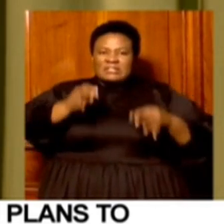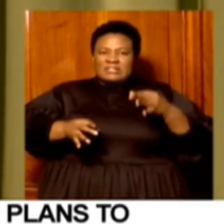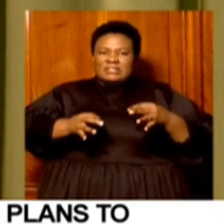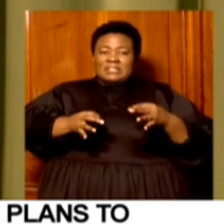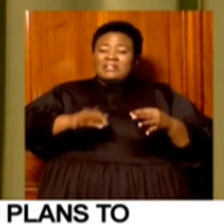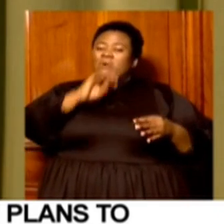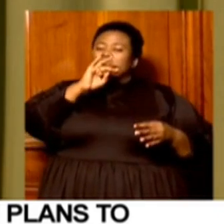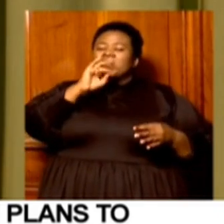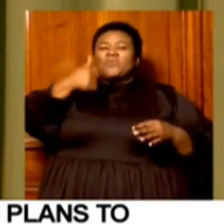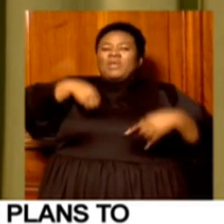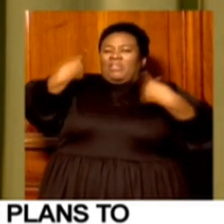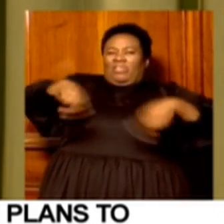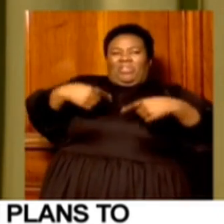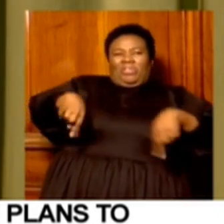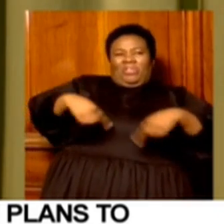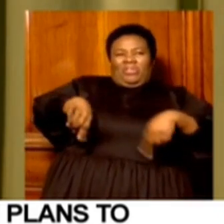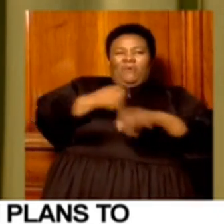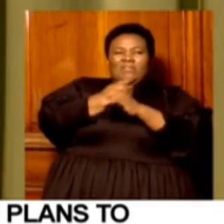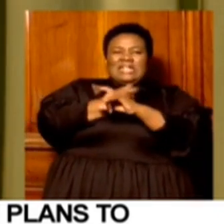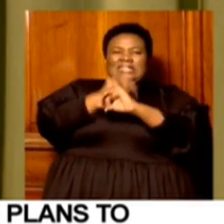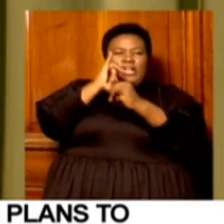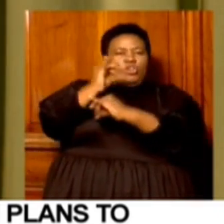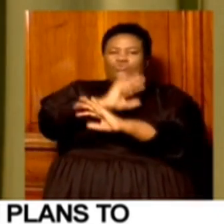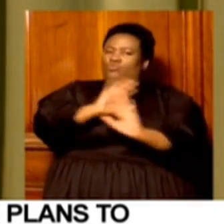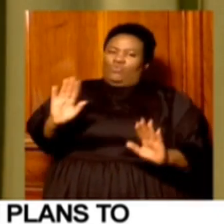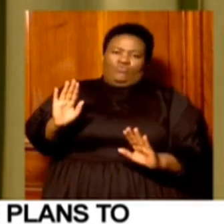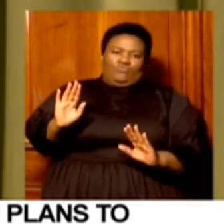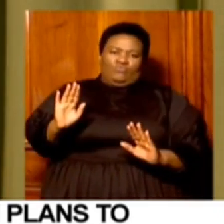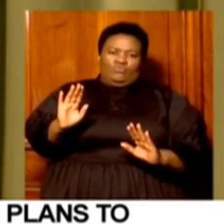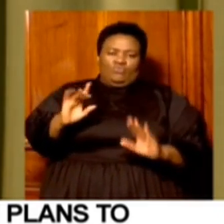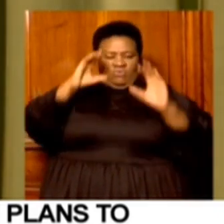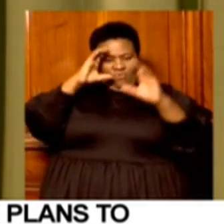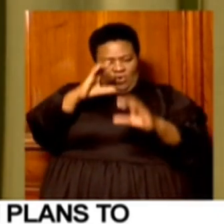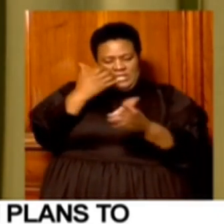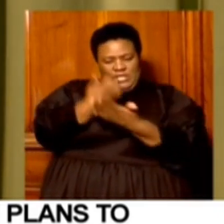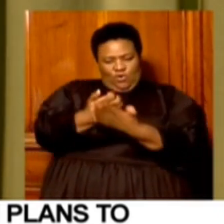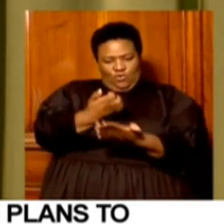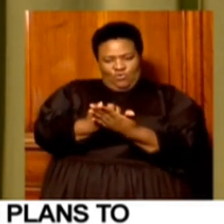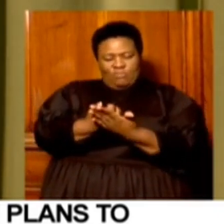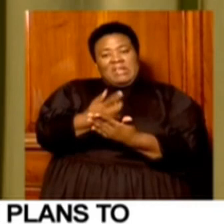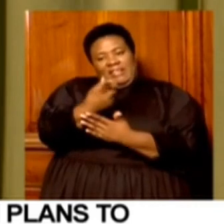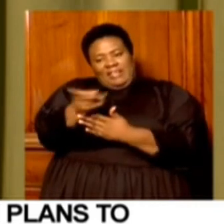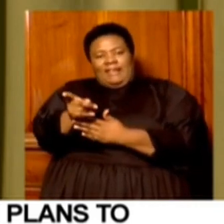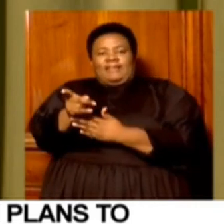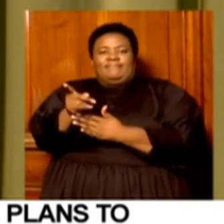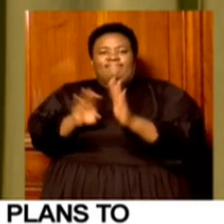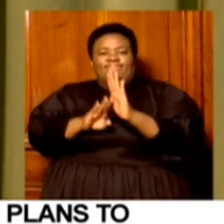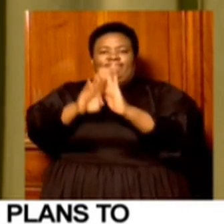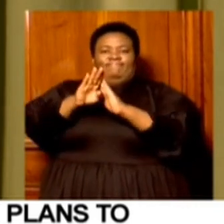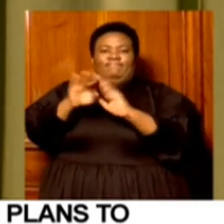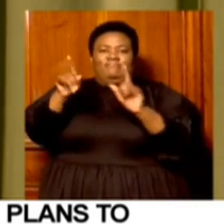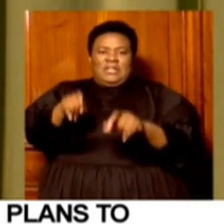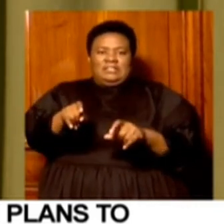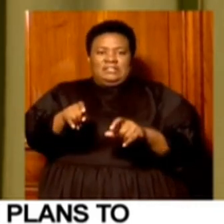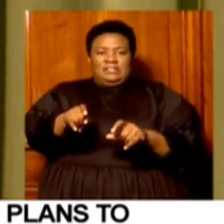taxi industry. It is economical. The taxi industry will